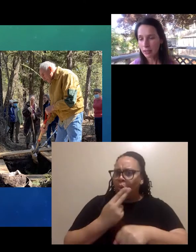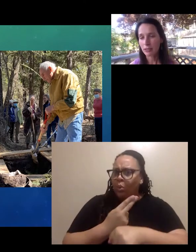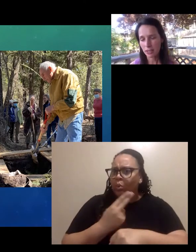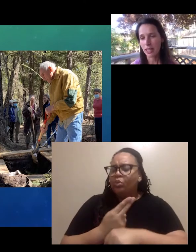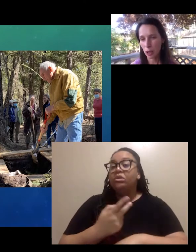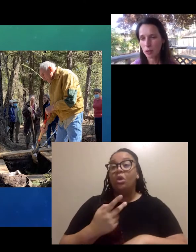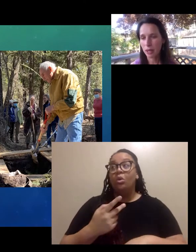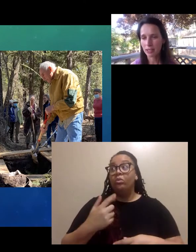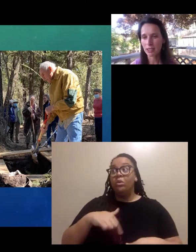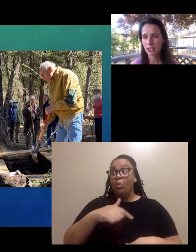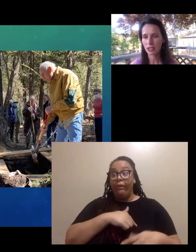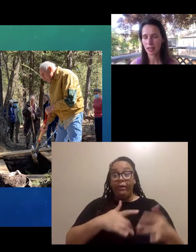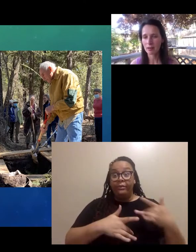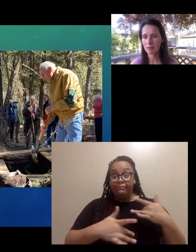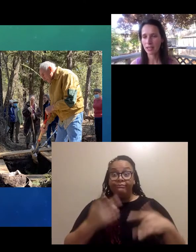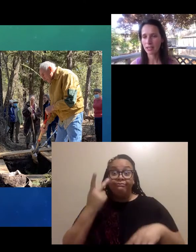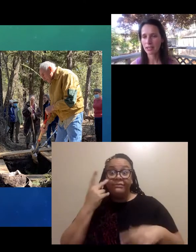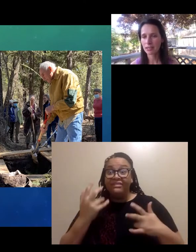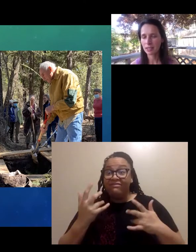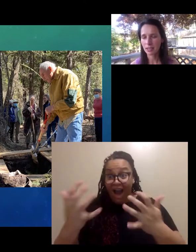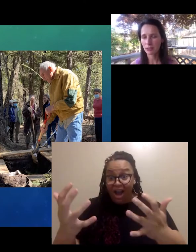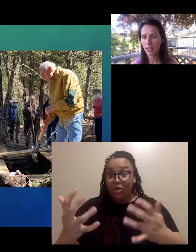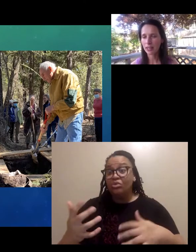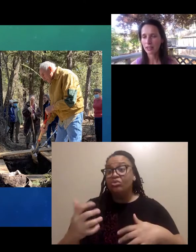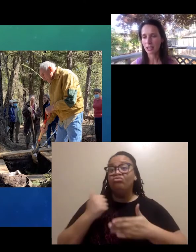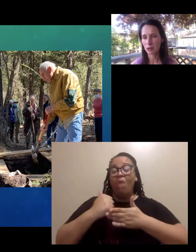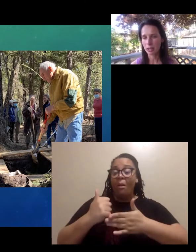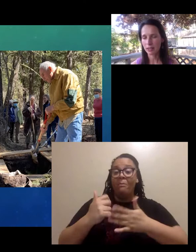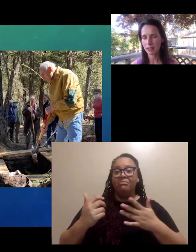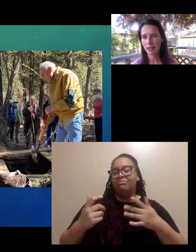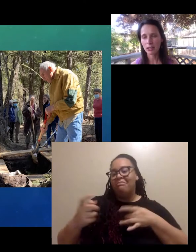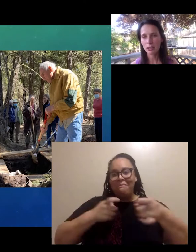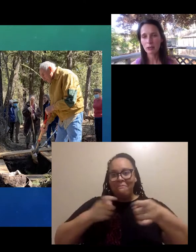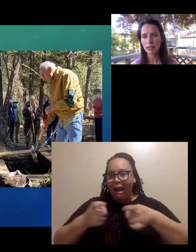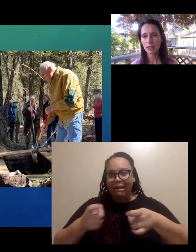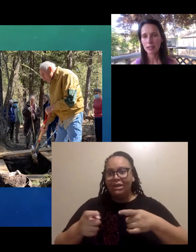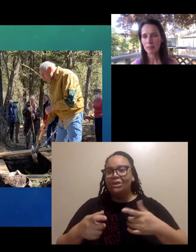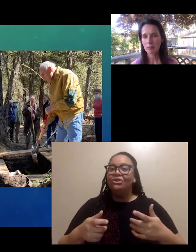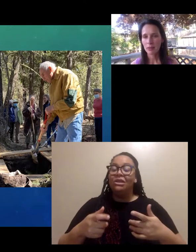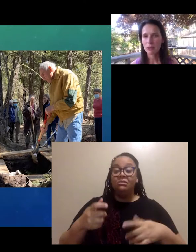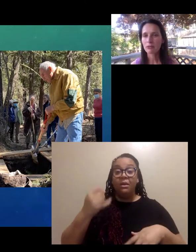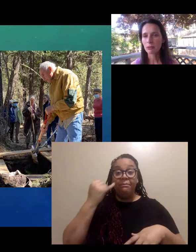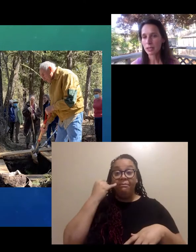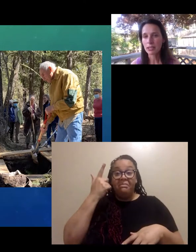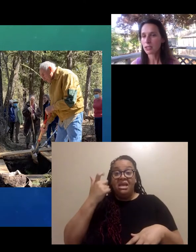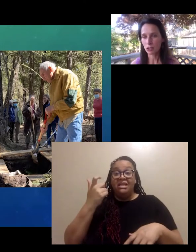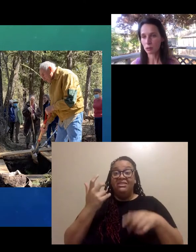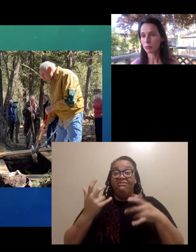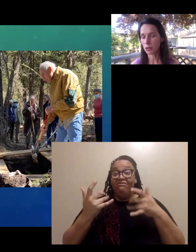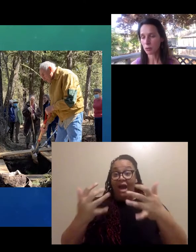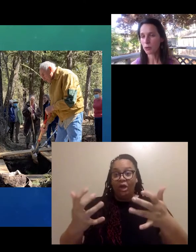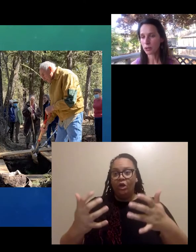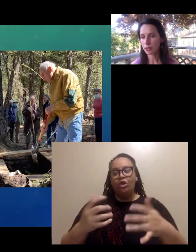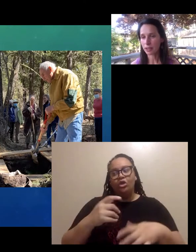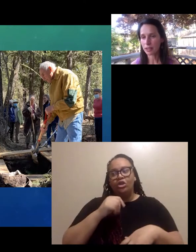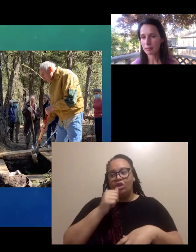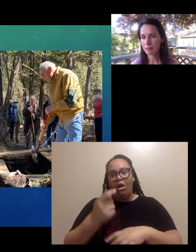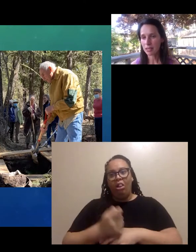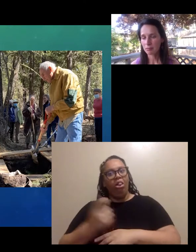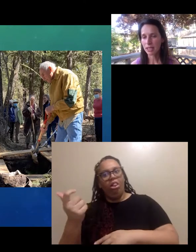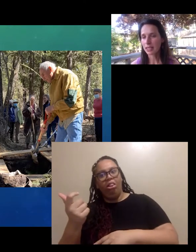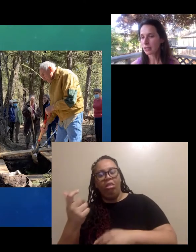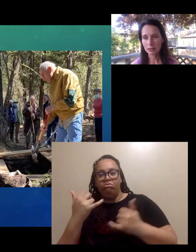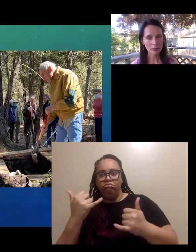see fires that helped manage them. And as fire has been excluded, we need to do, you know, more